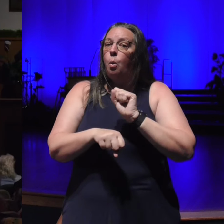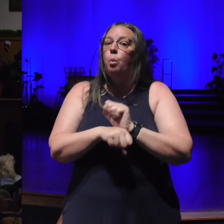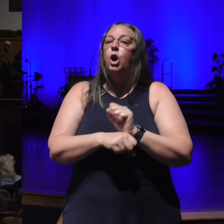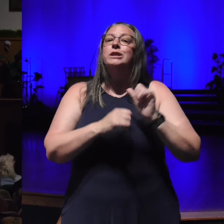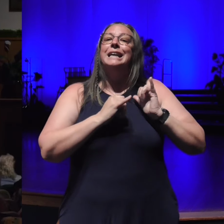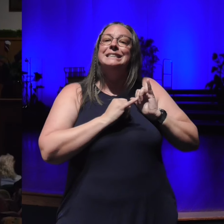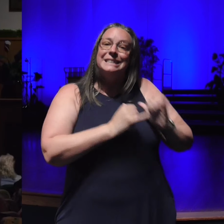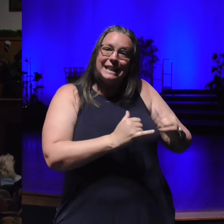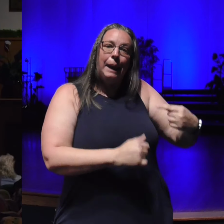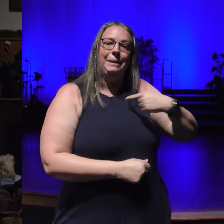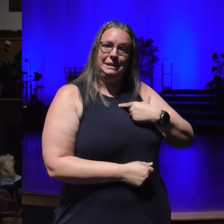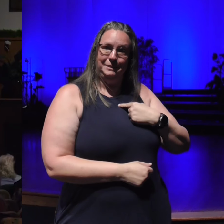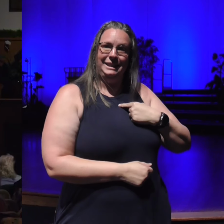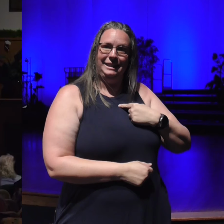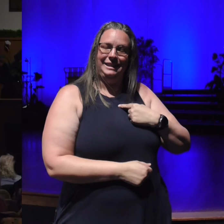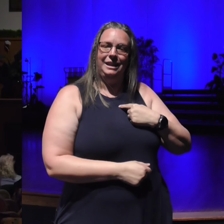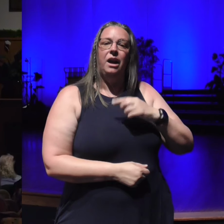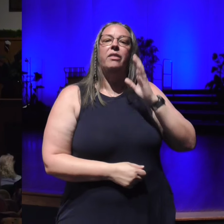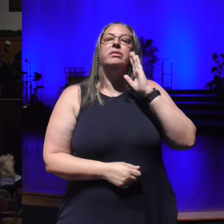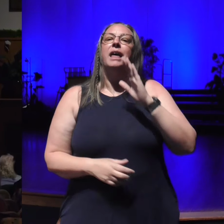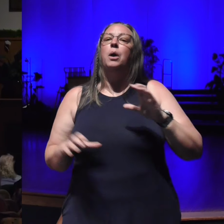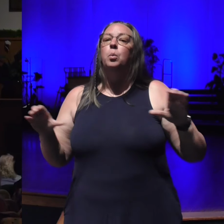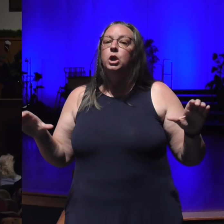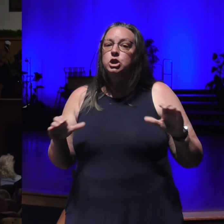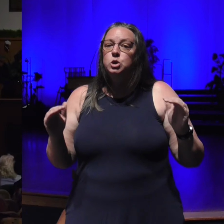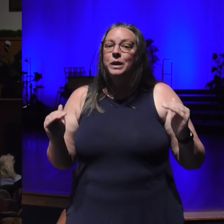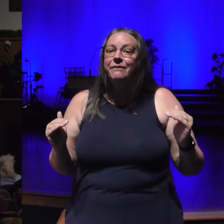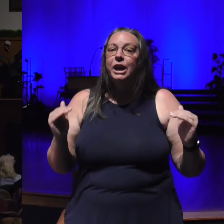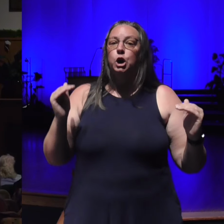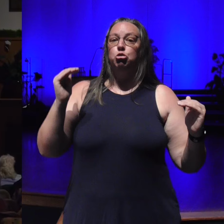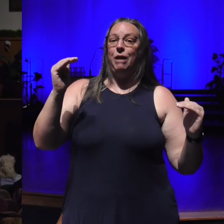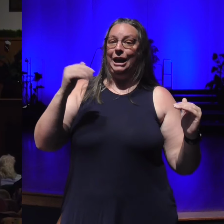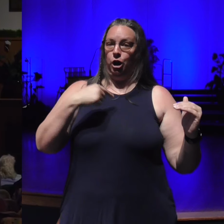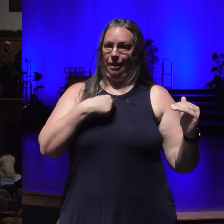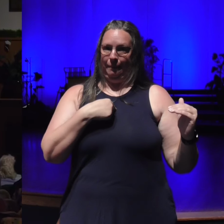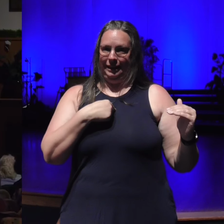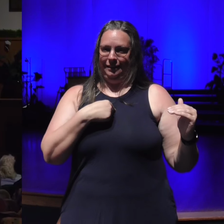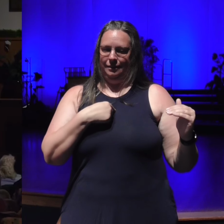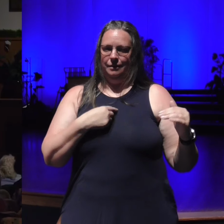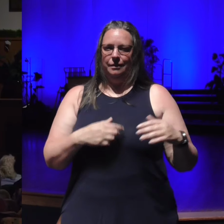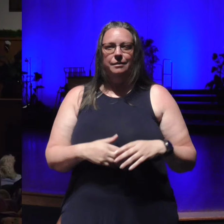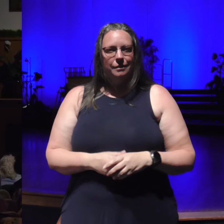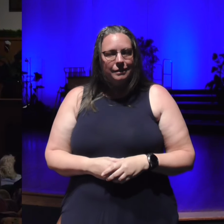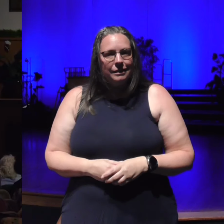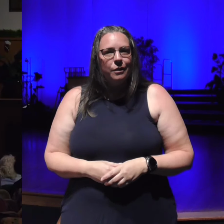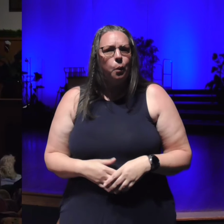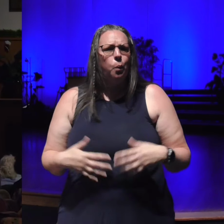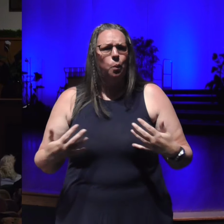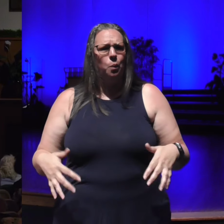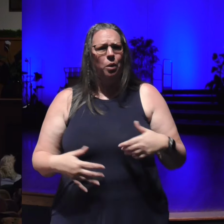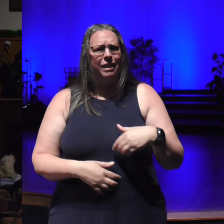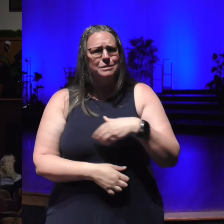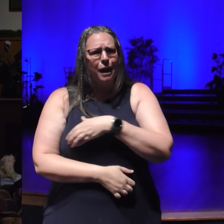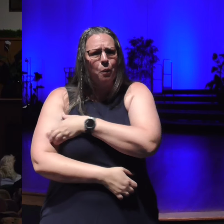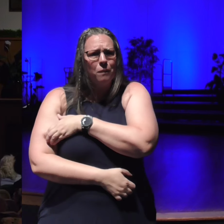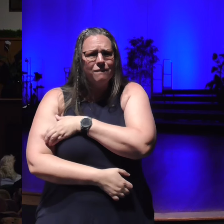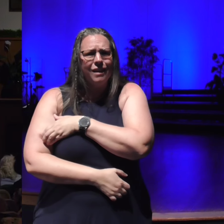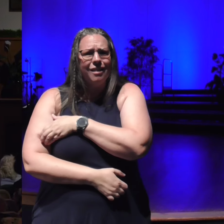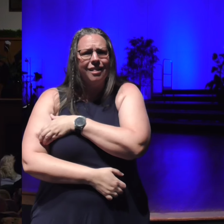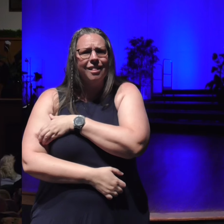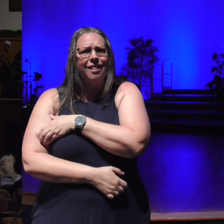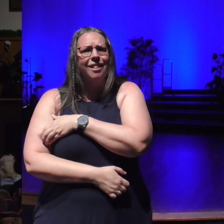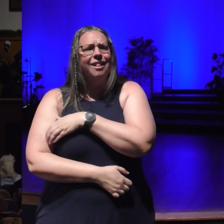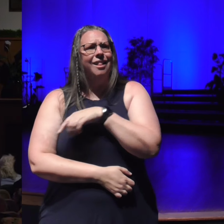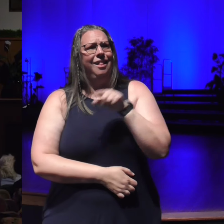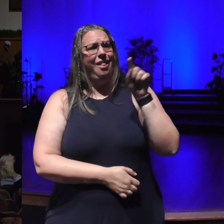doing, and they will do even greater things than these." What a powerful spiritual message in teaching that this person